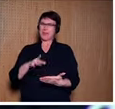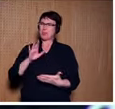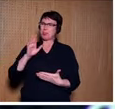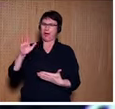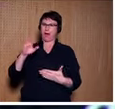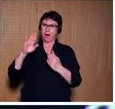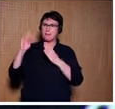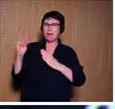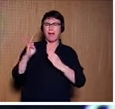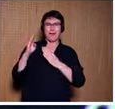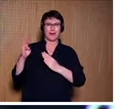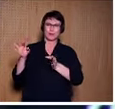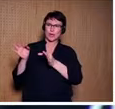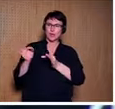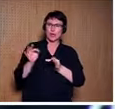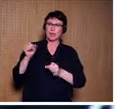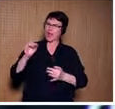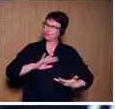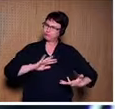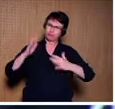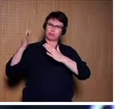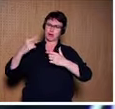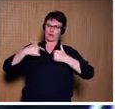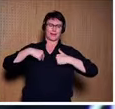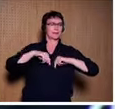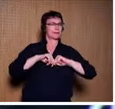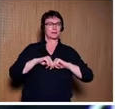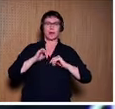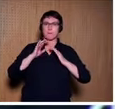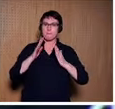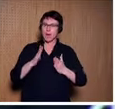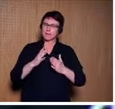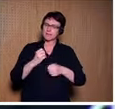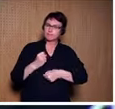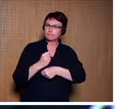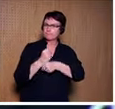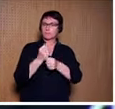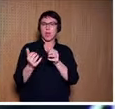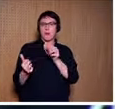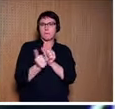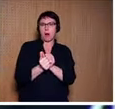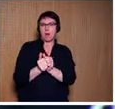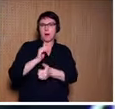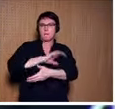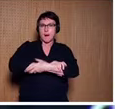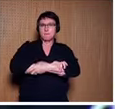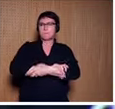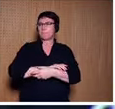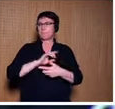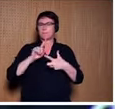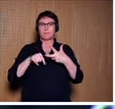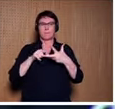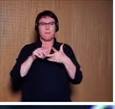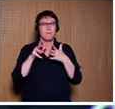erode democratic institutions, and develop partnerships and public support for